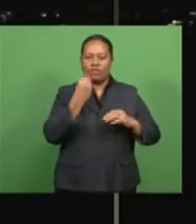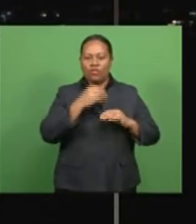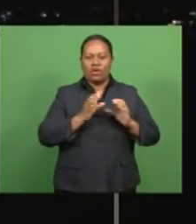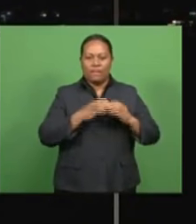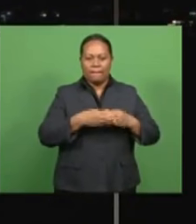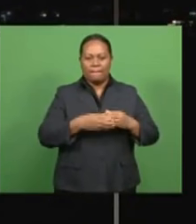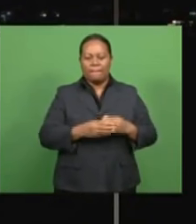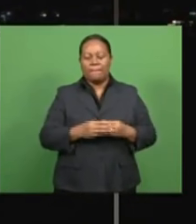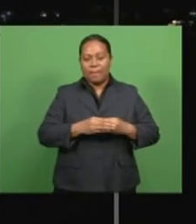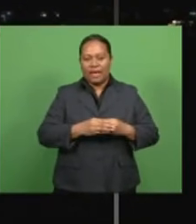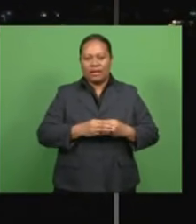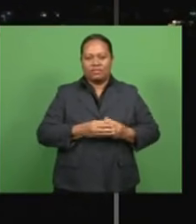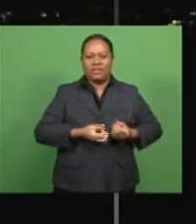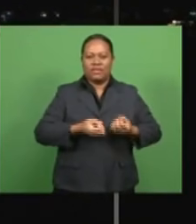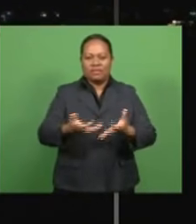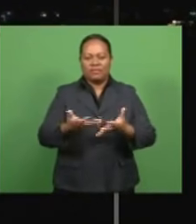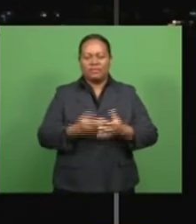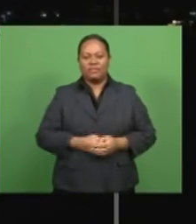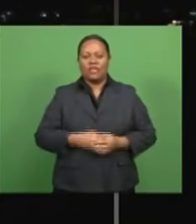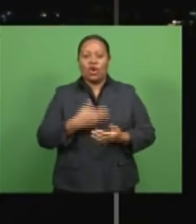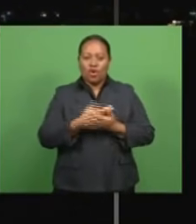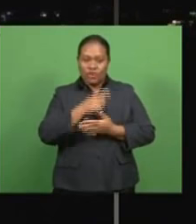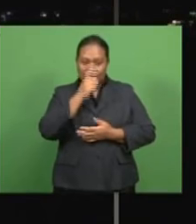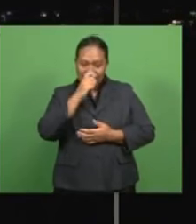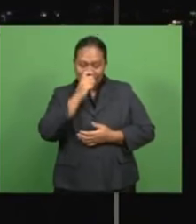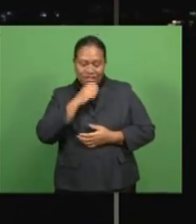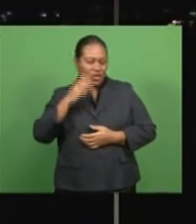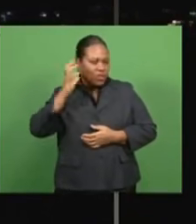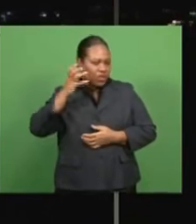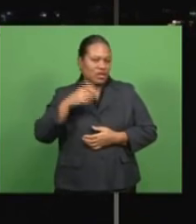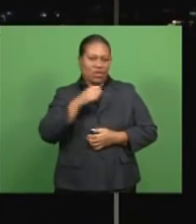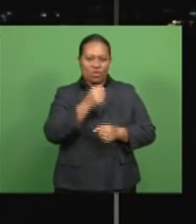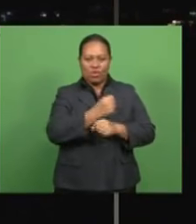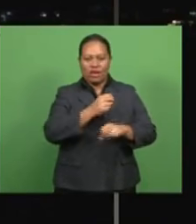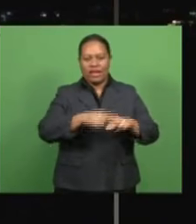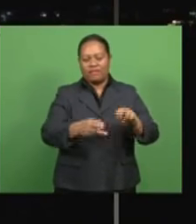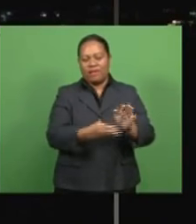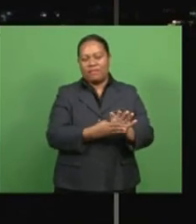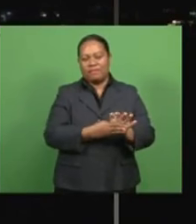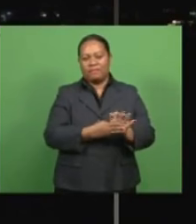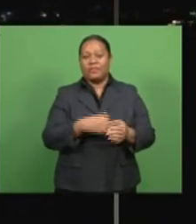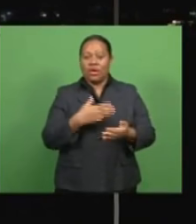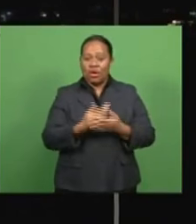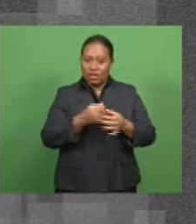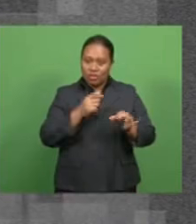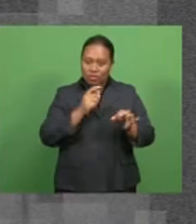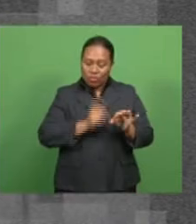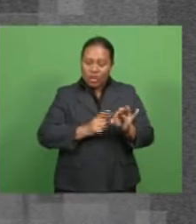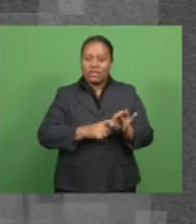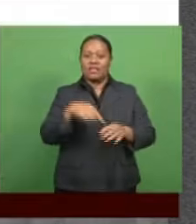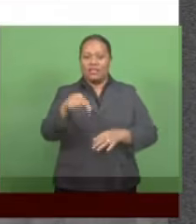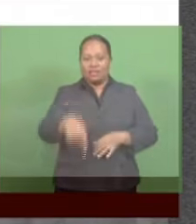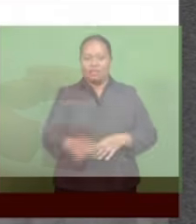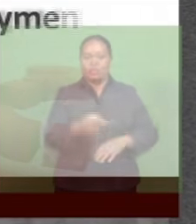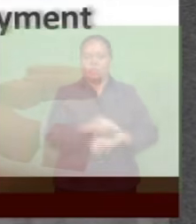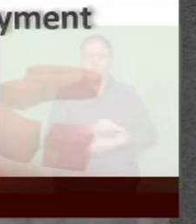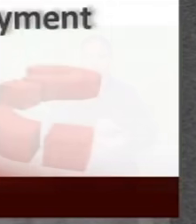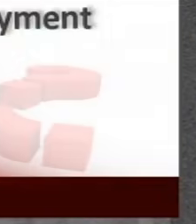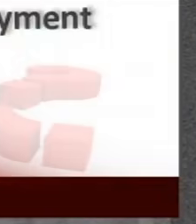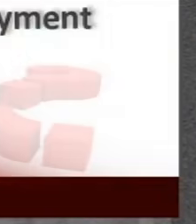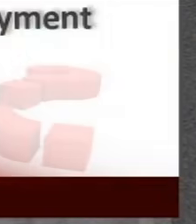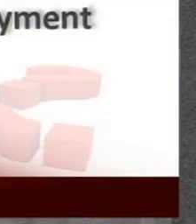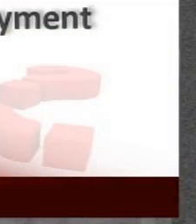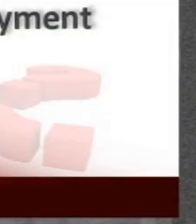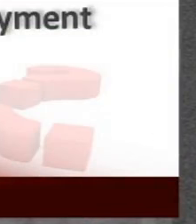these stories and others, tune in daily to our sister radio station, Gold FM. Our poll question this week, we're asking, should